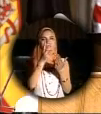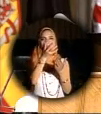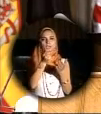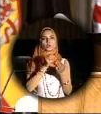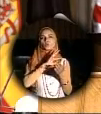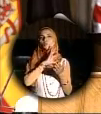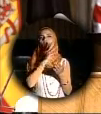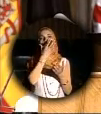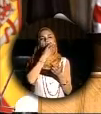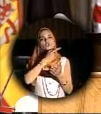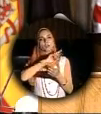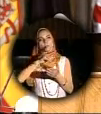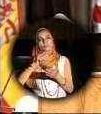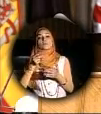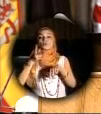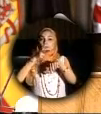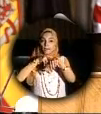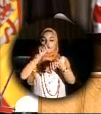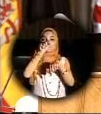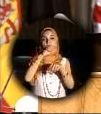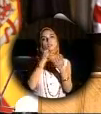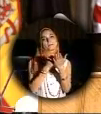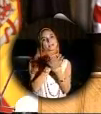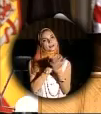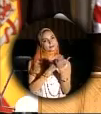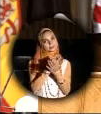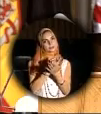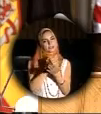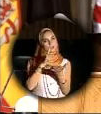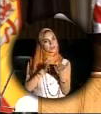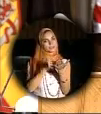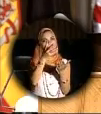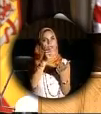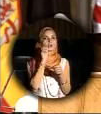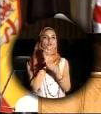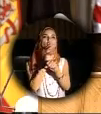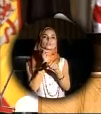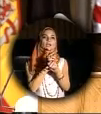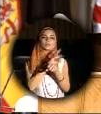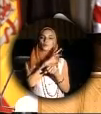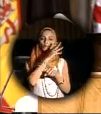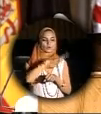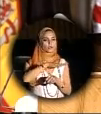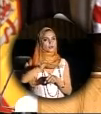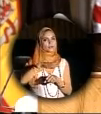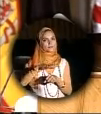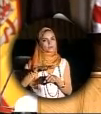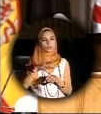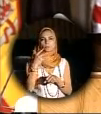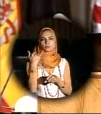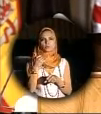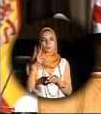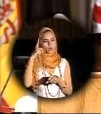grant the access to education to any child, independently of the ability. So we have to grant the access to the